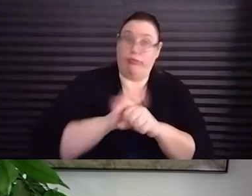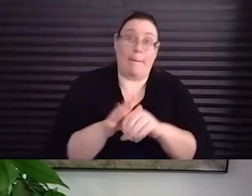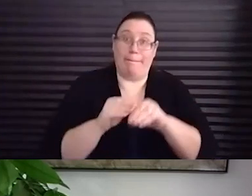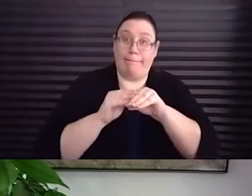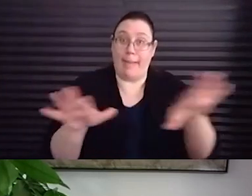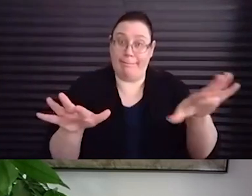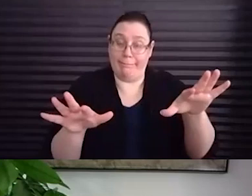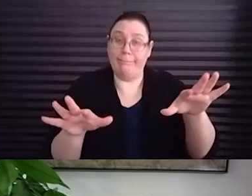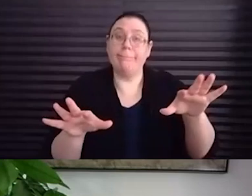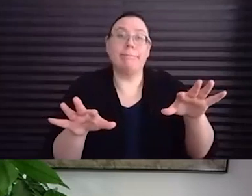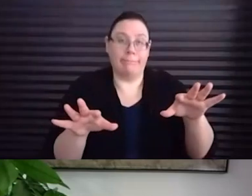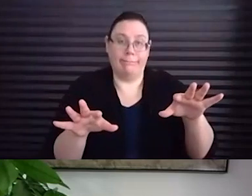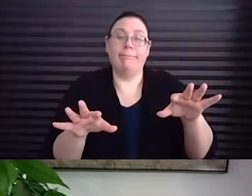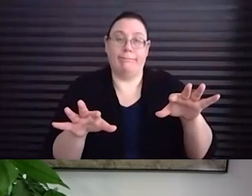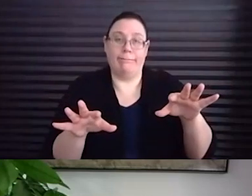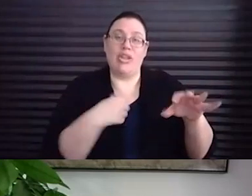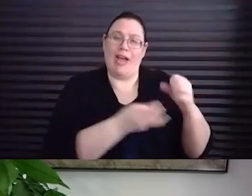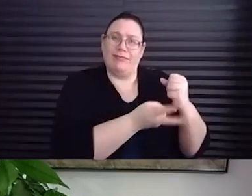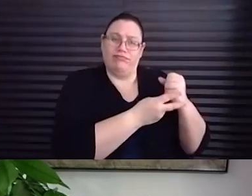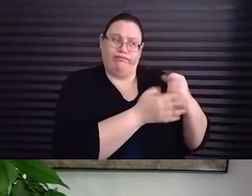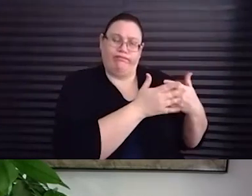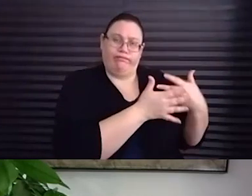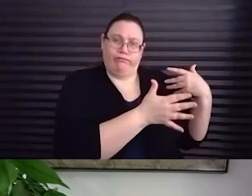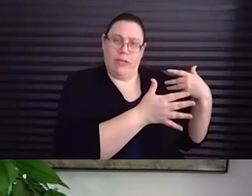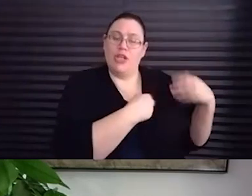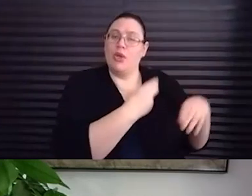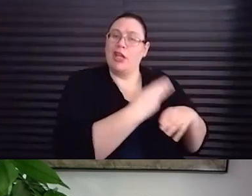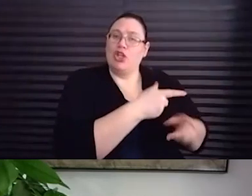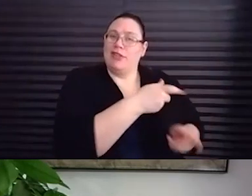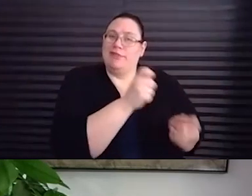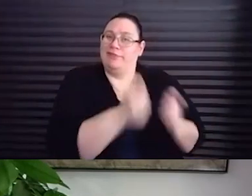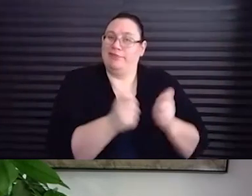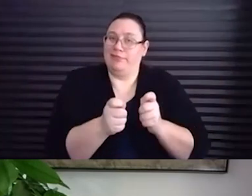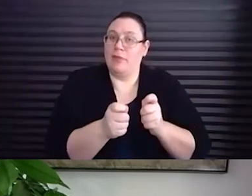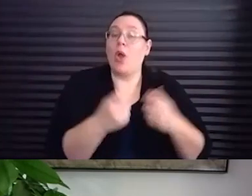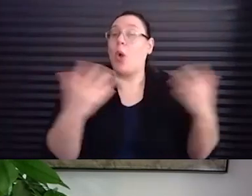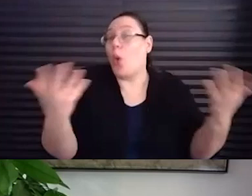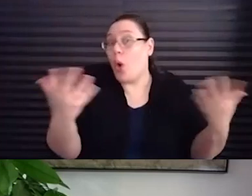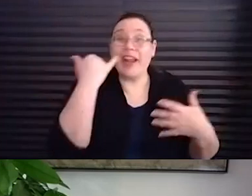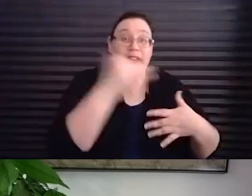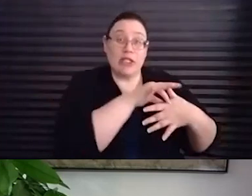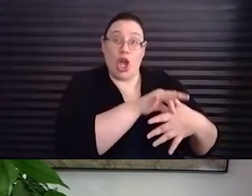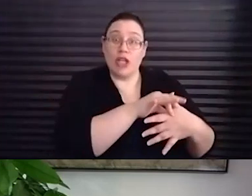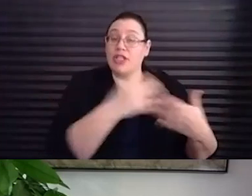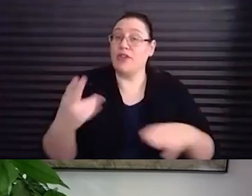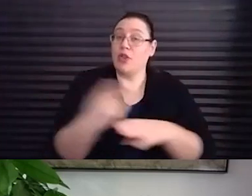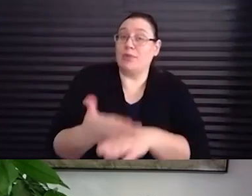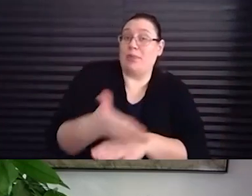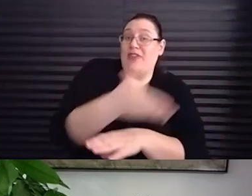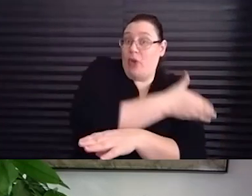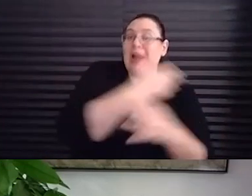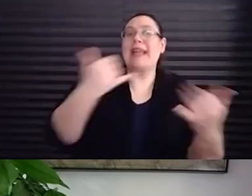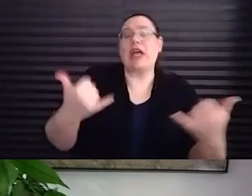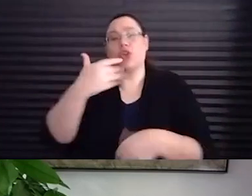then you have this bank of content that you can use and repurpose. Or if it's, you know, content that you've used prior, it's a good time now to